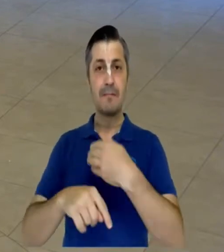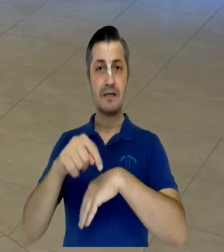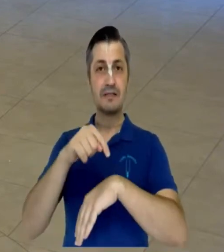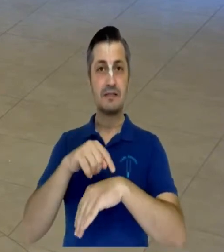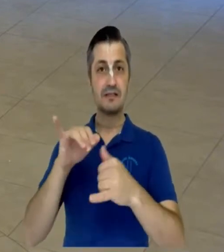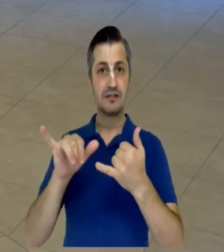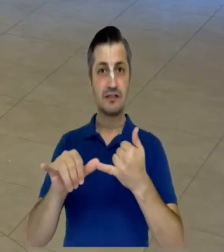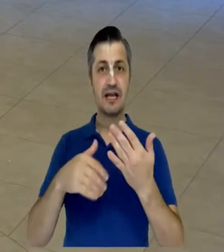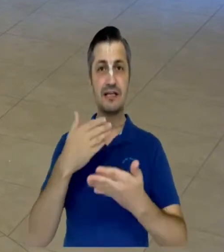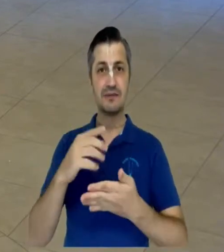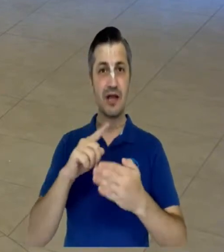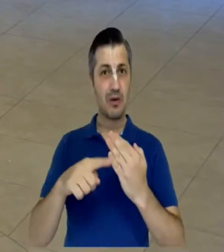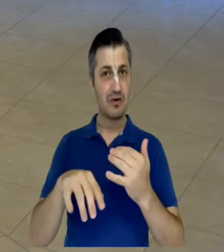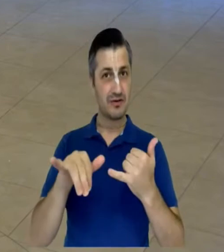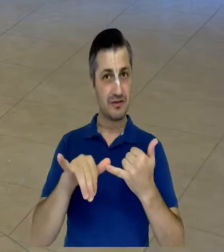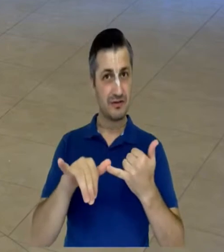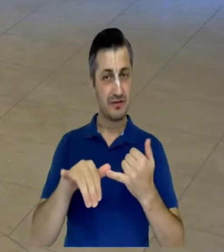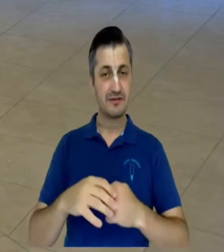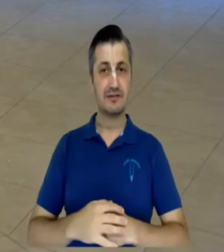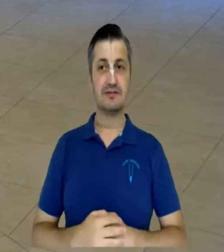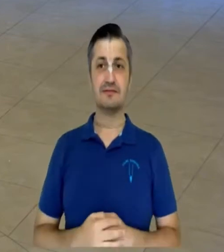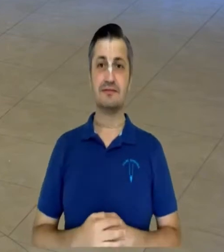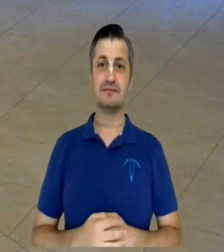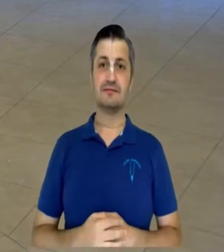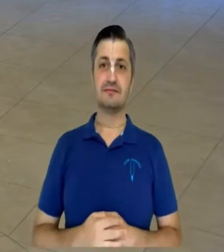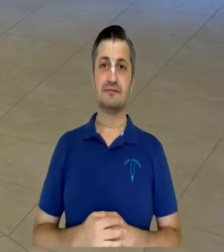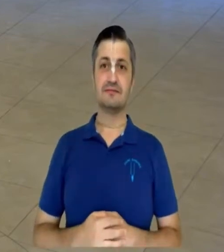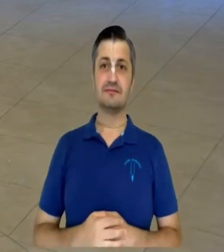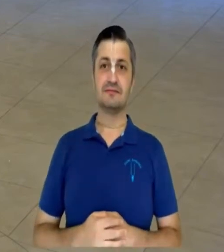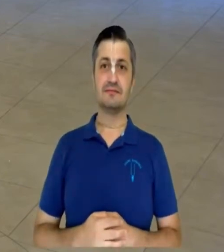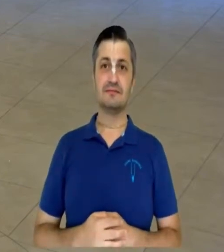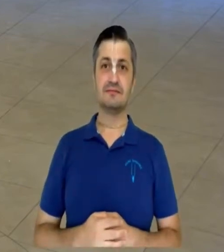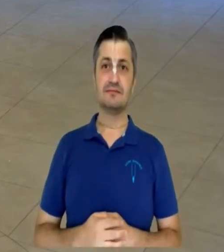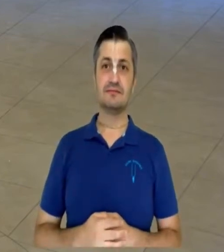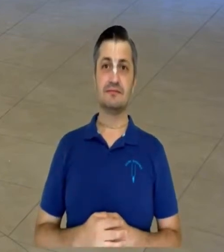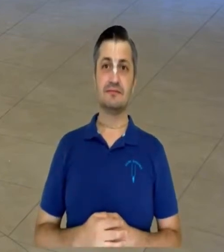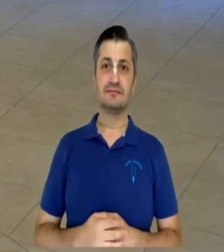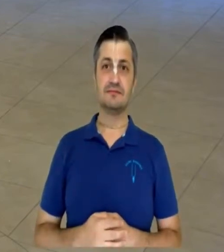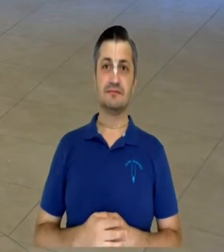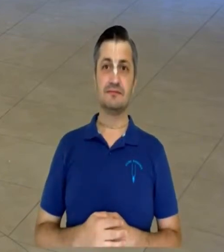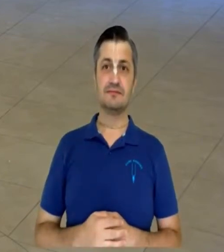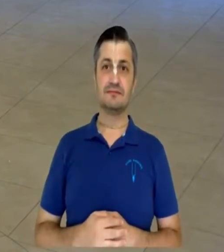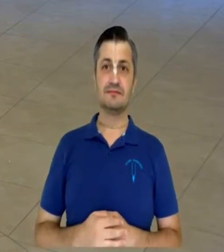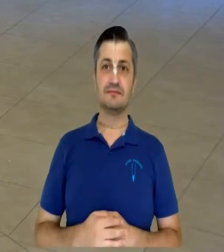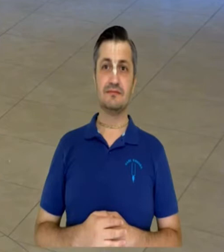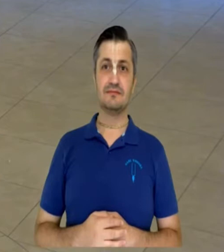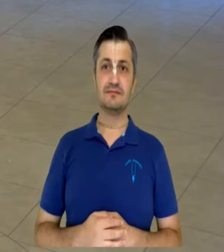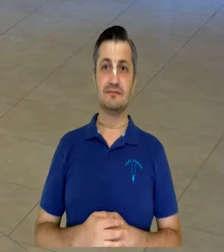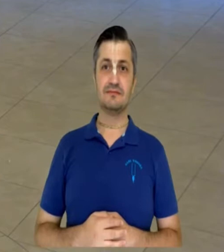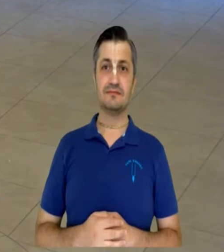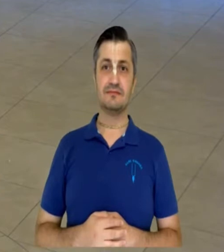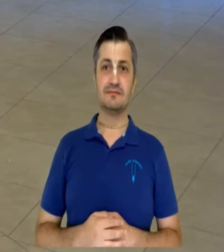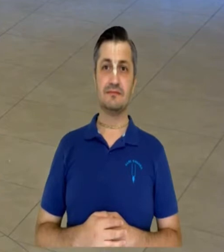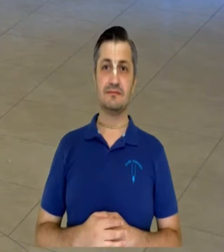oldest known, even to the circles which are non-traditional circles, and